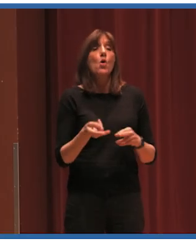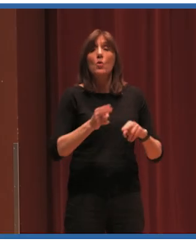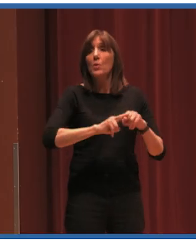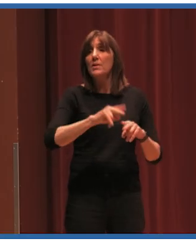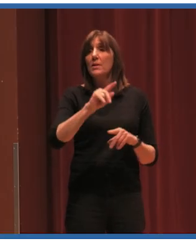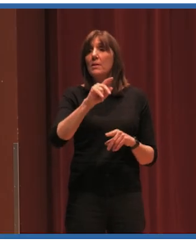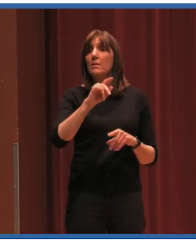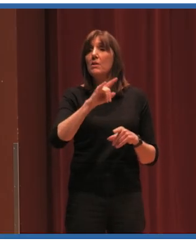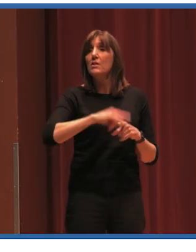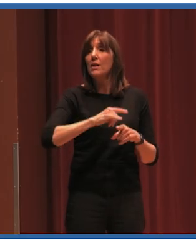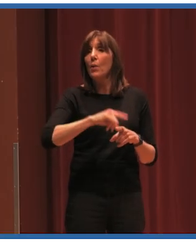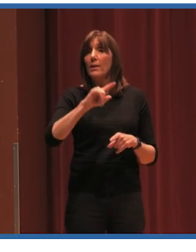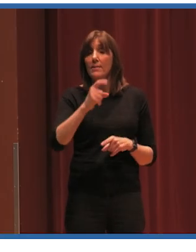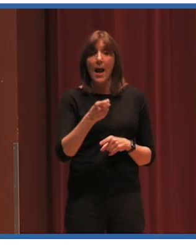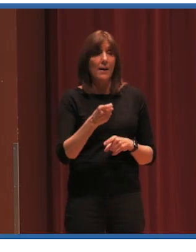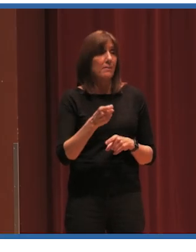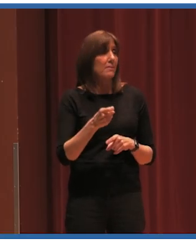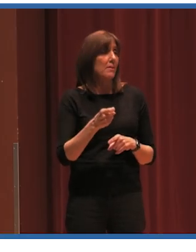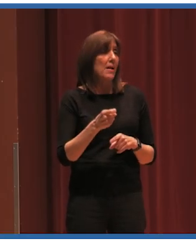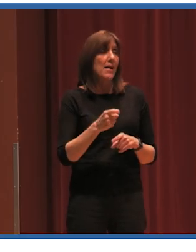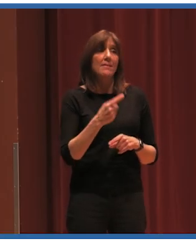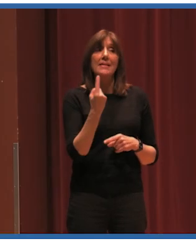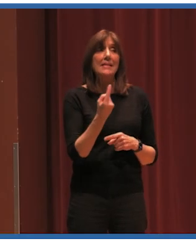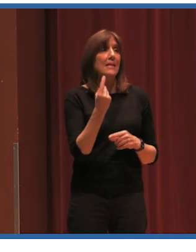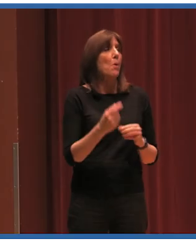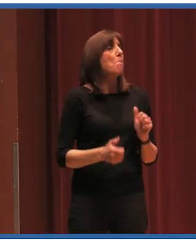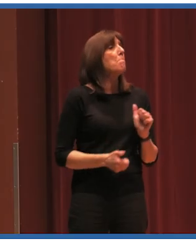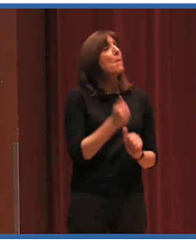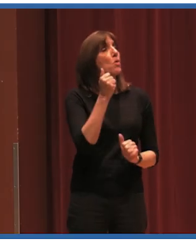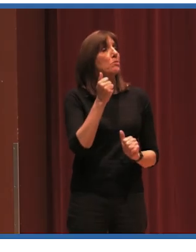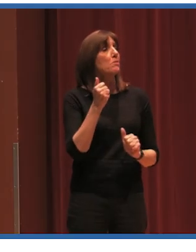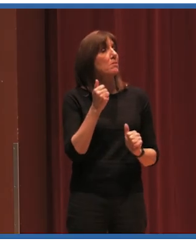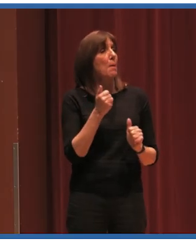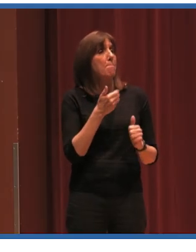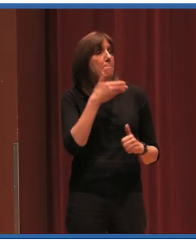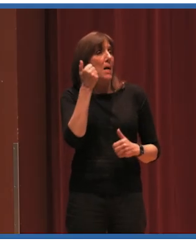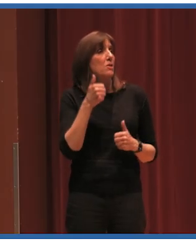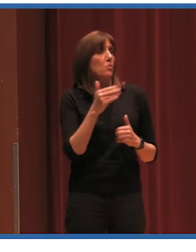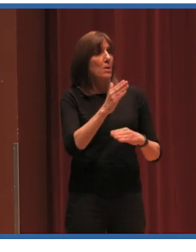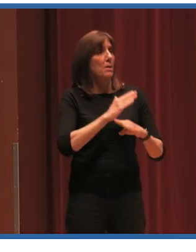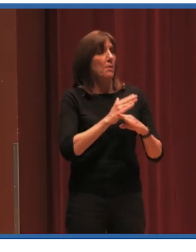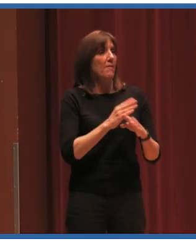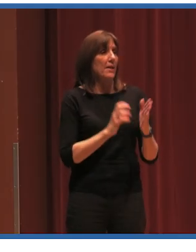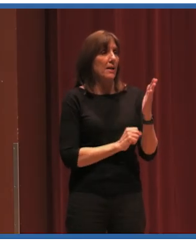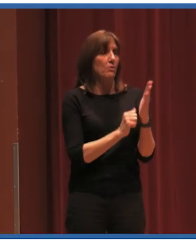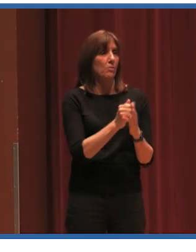It's the most evidence-based, single most effective intervention you can do to prevent cancer.